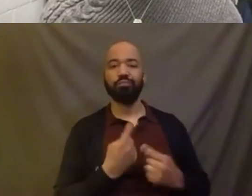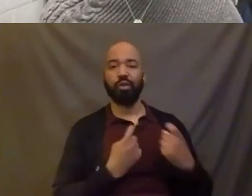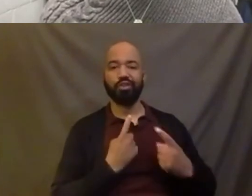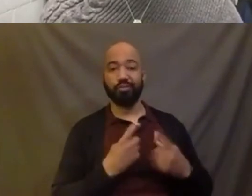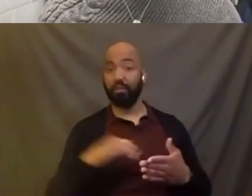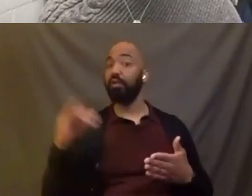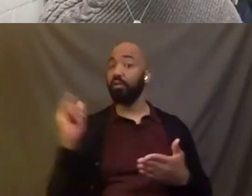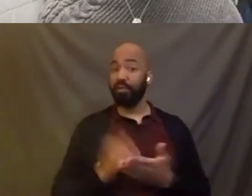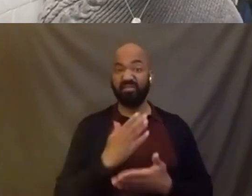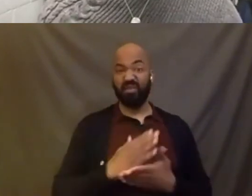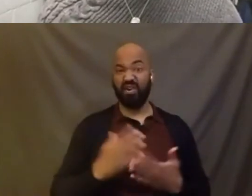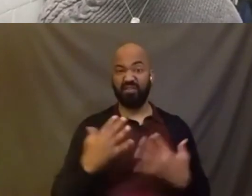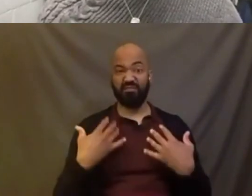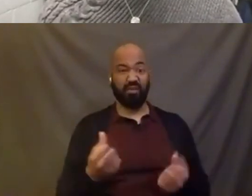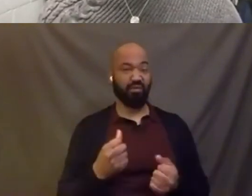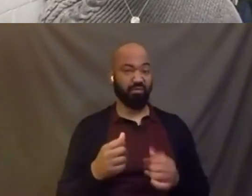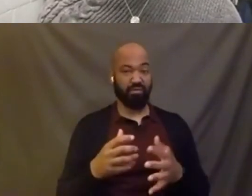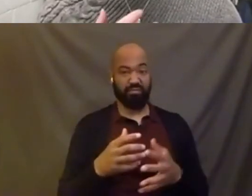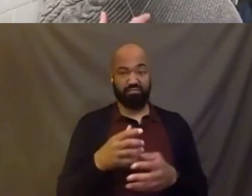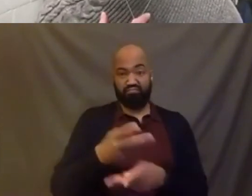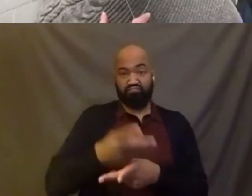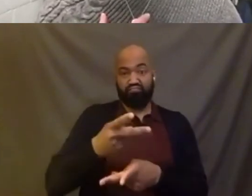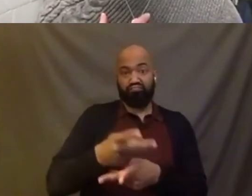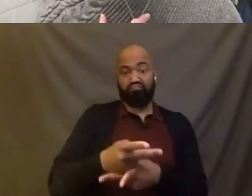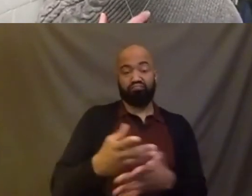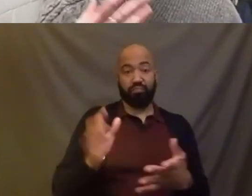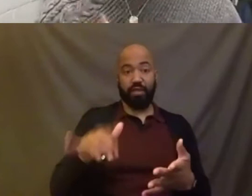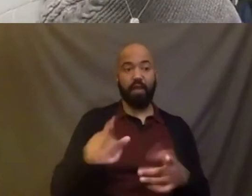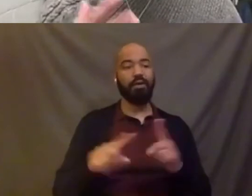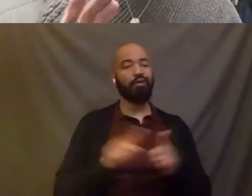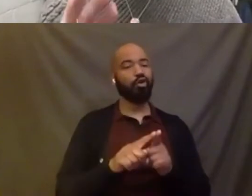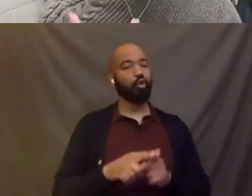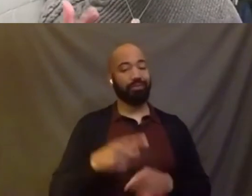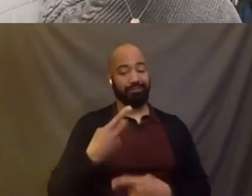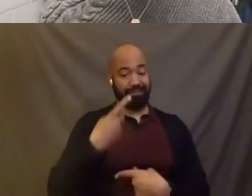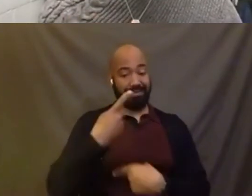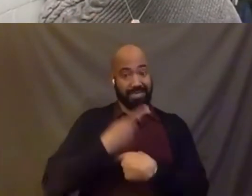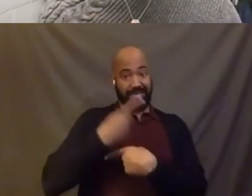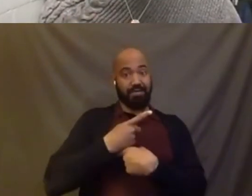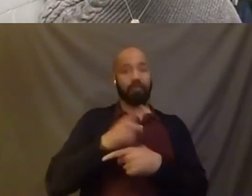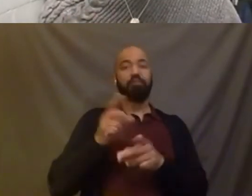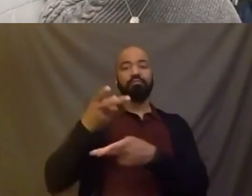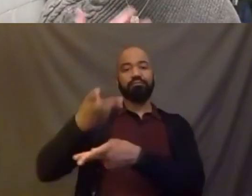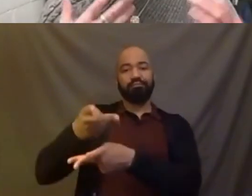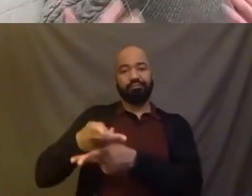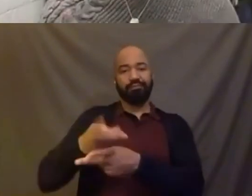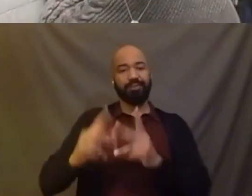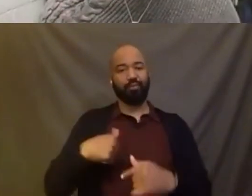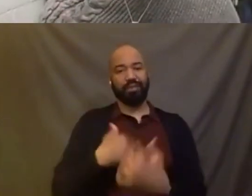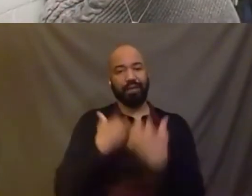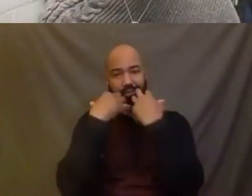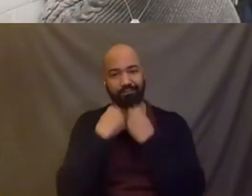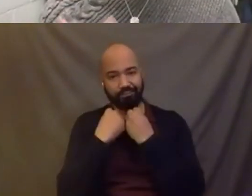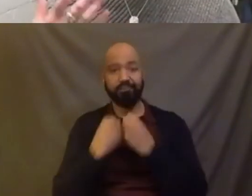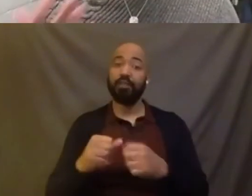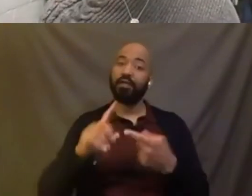part of healthcare, but it's also about taking care of ourselves, but also taking care of our loved ones. So our